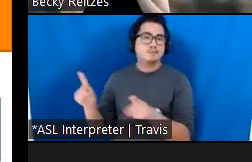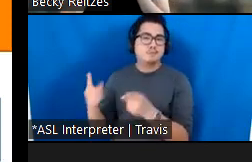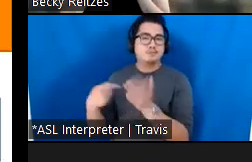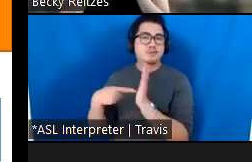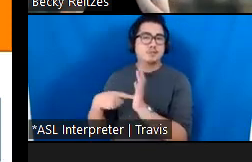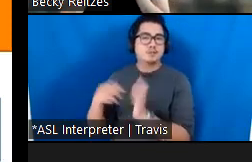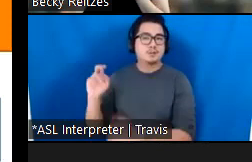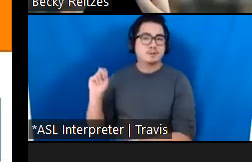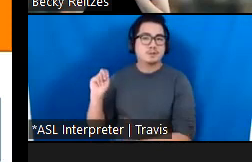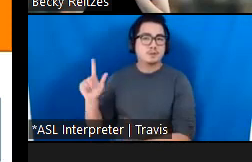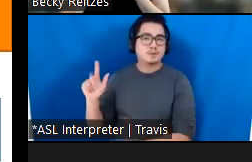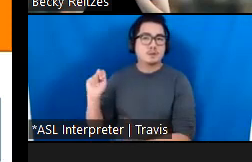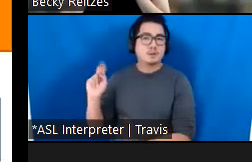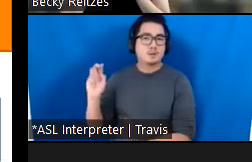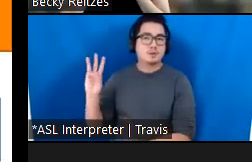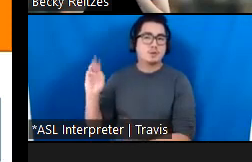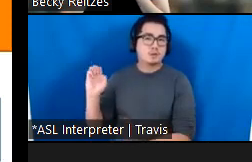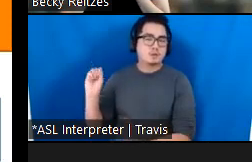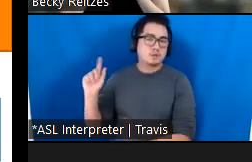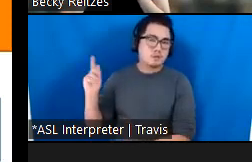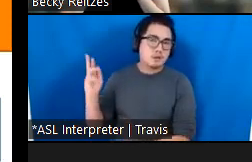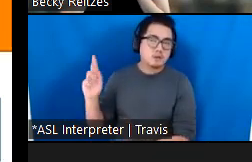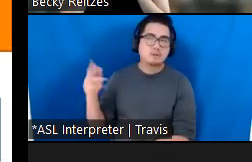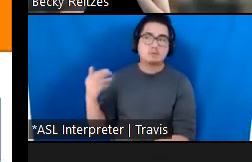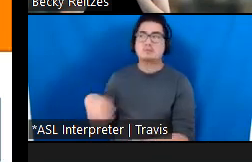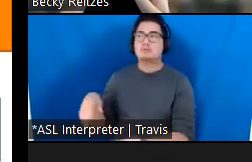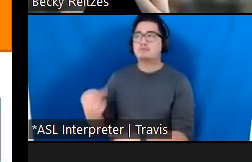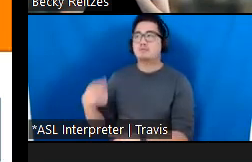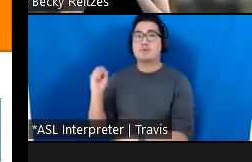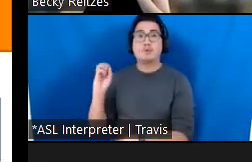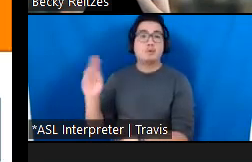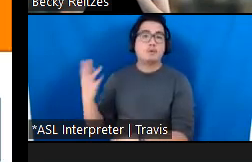for nonprofits and community organizations who work with